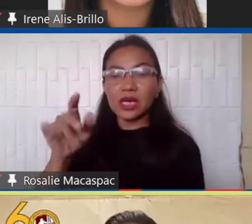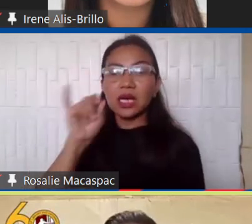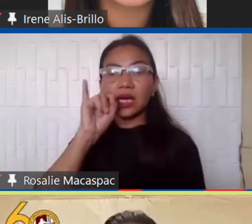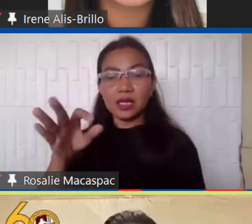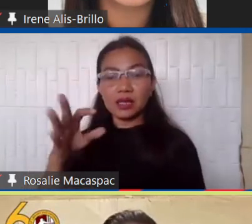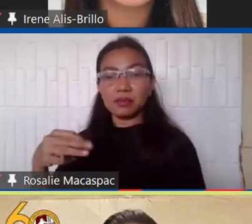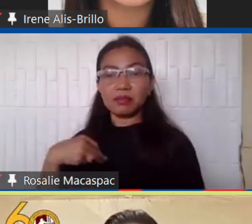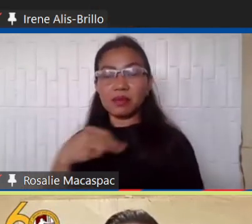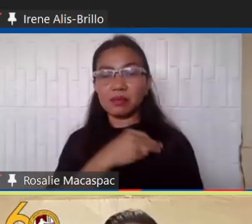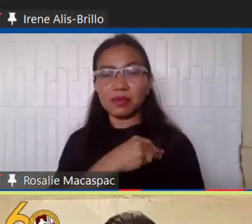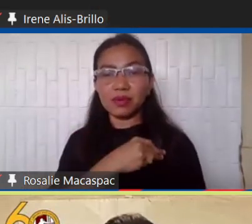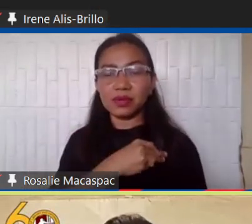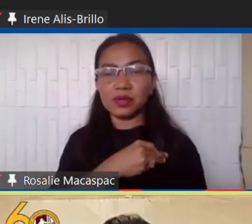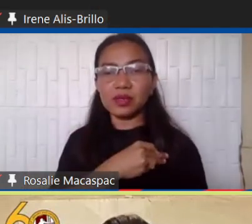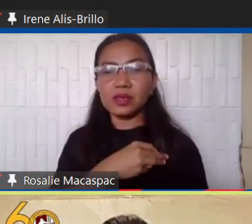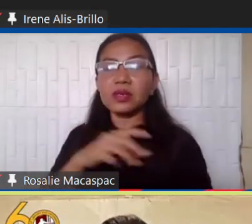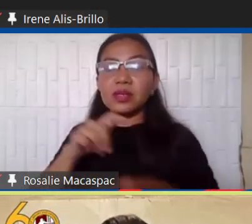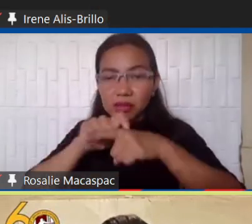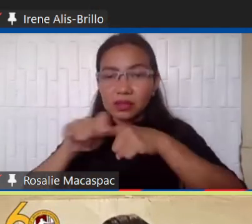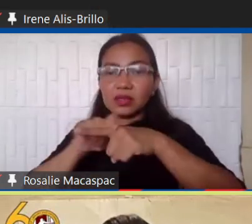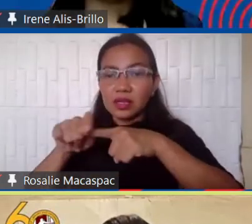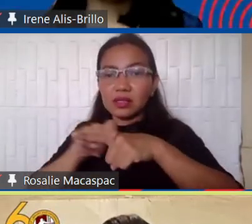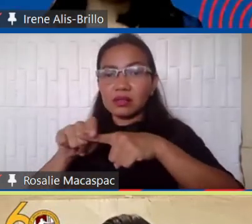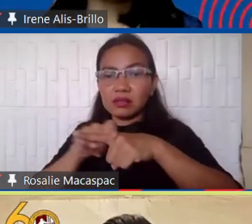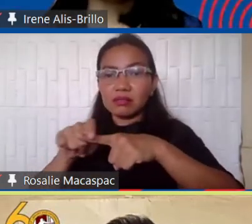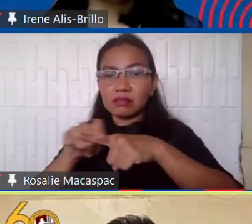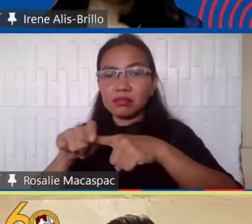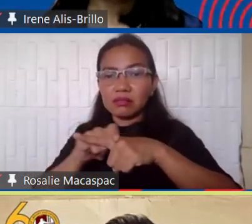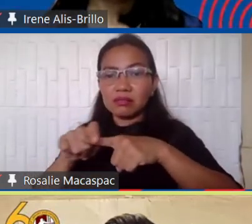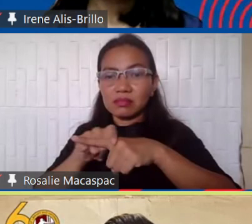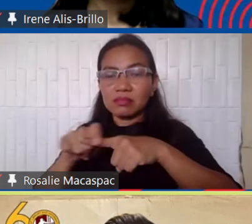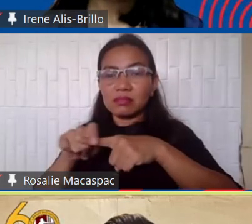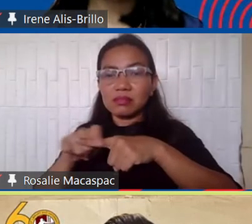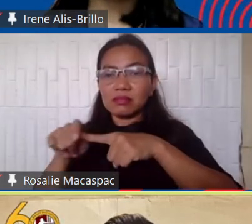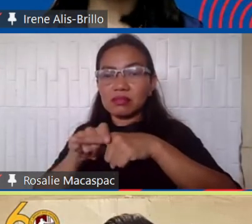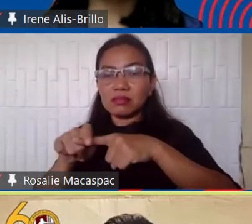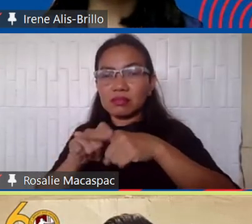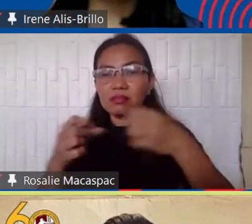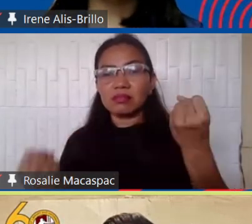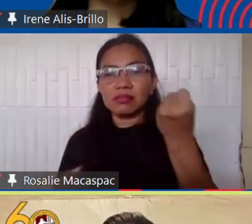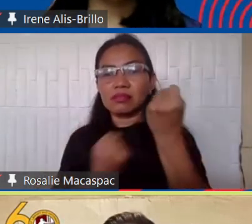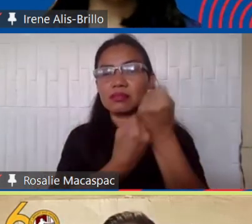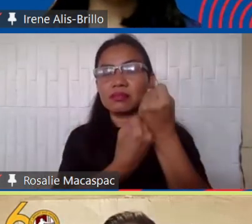to be trained. So I really support